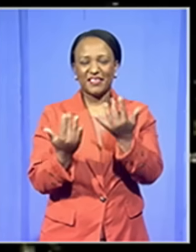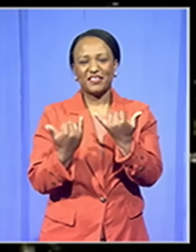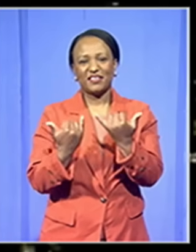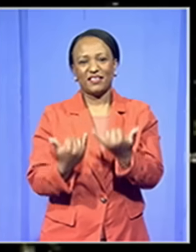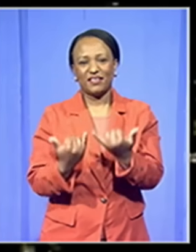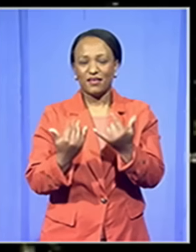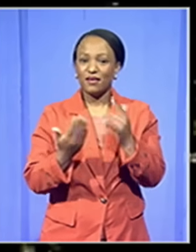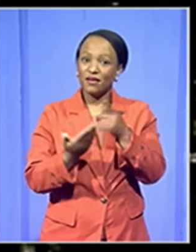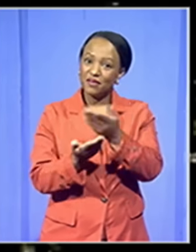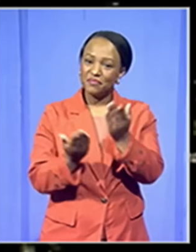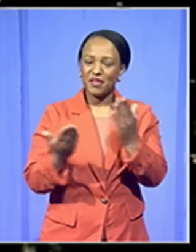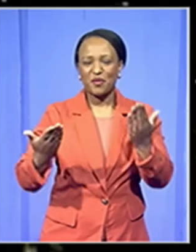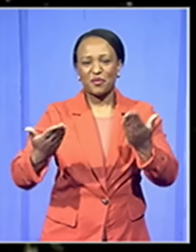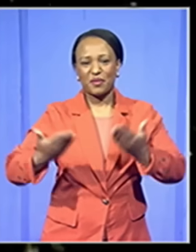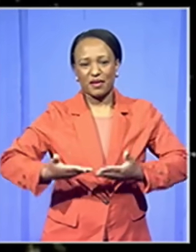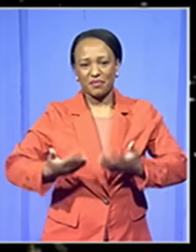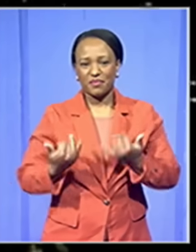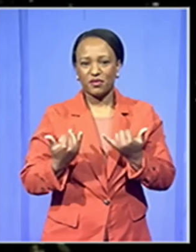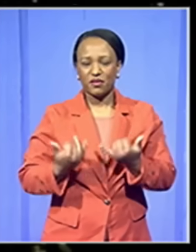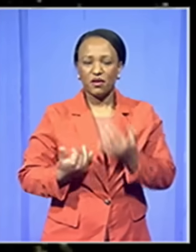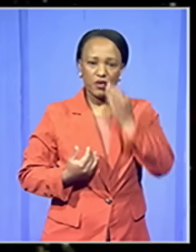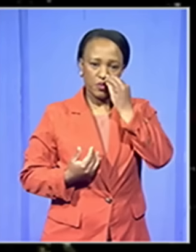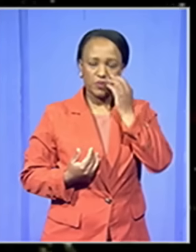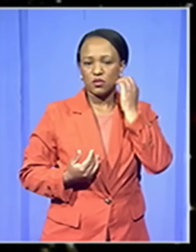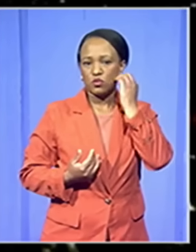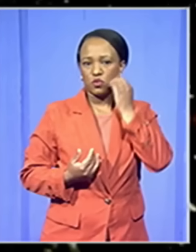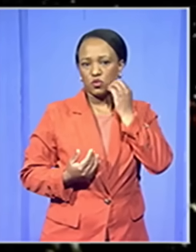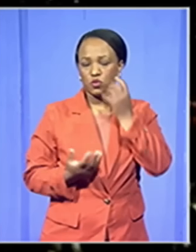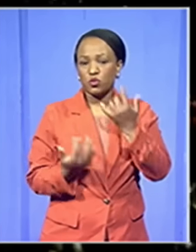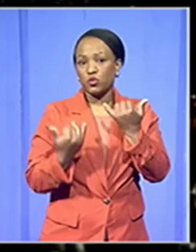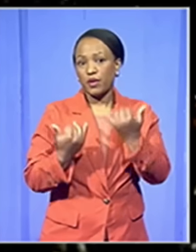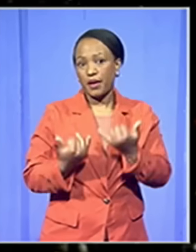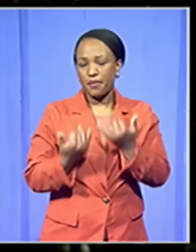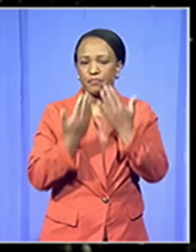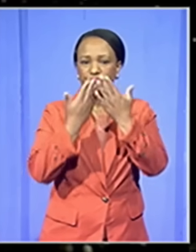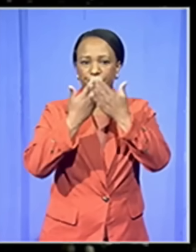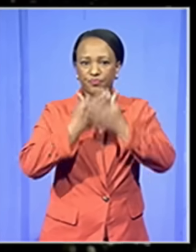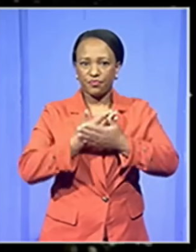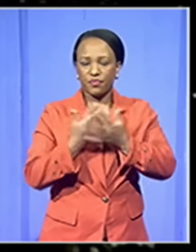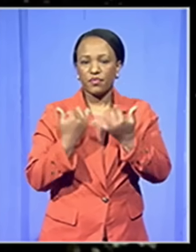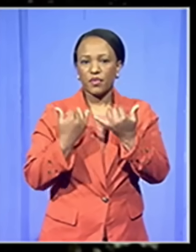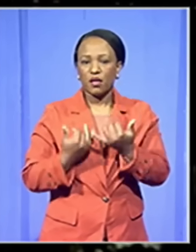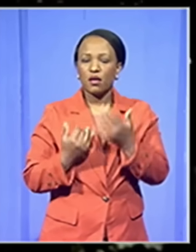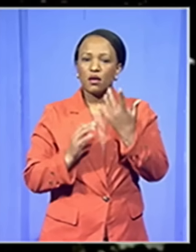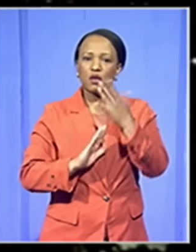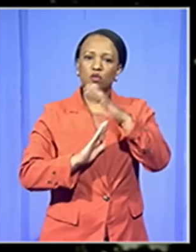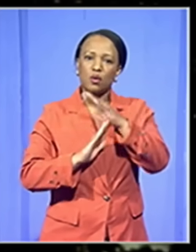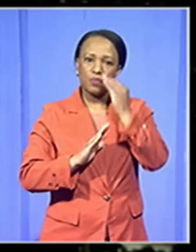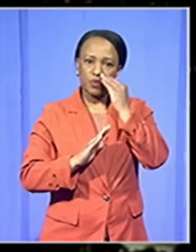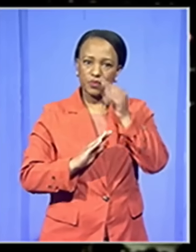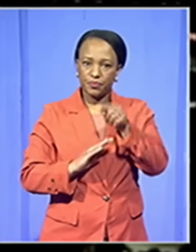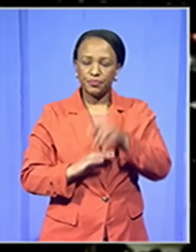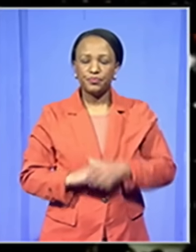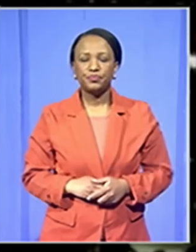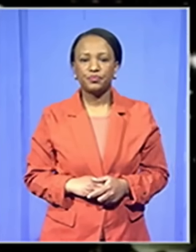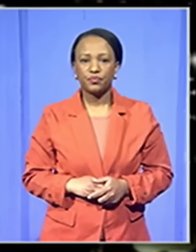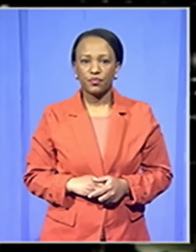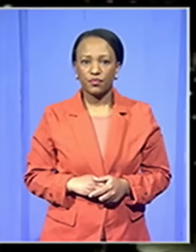Re a le amohela kwano tshebeletsong ya rona ya ditaba tsa Sesotho phirimaneng ya kajeno mme a re lekola tse itlhomang pele.